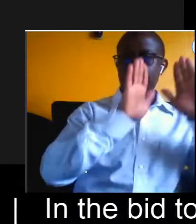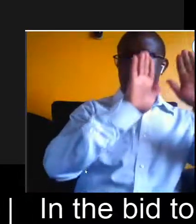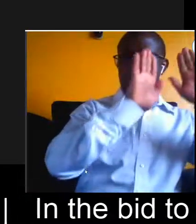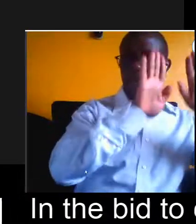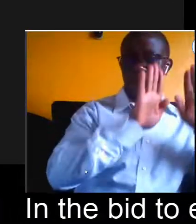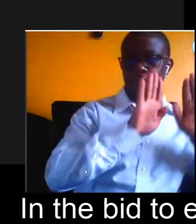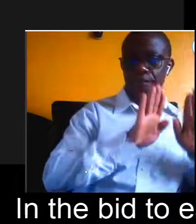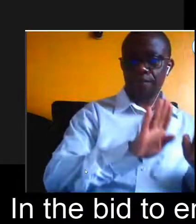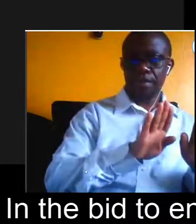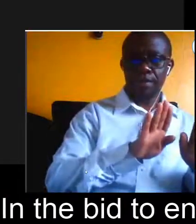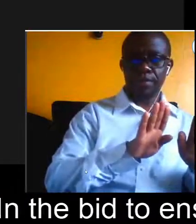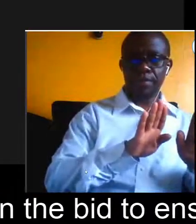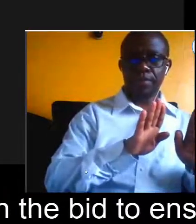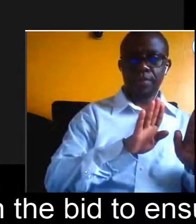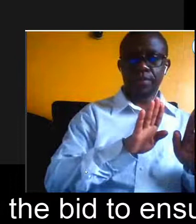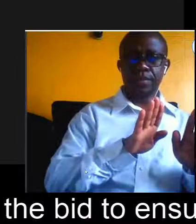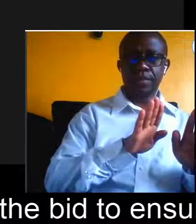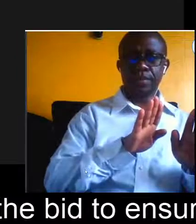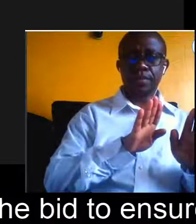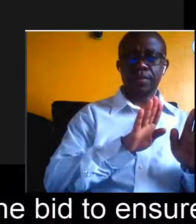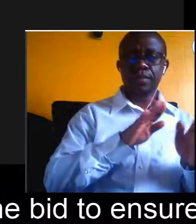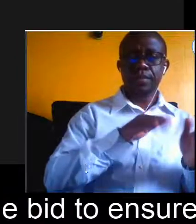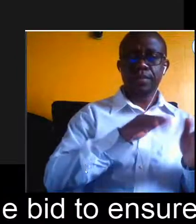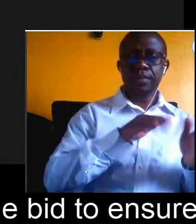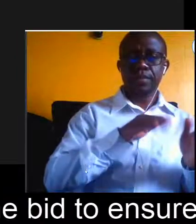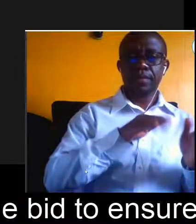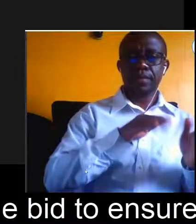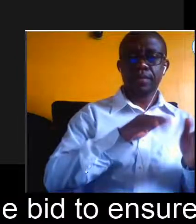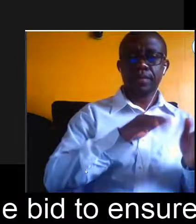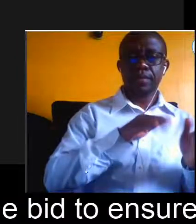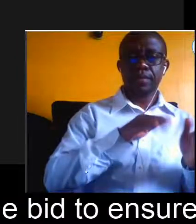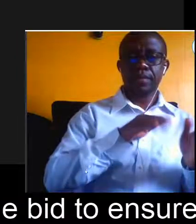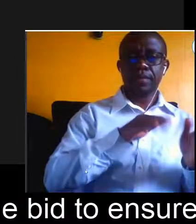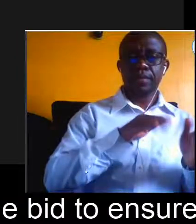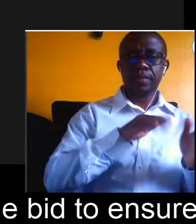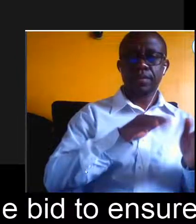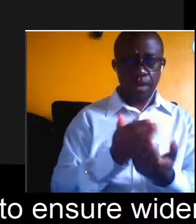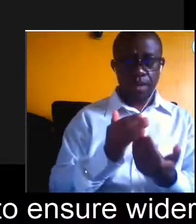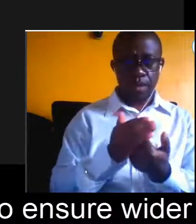order to be taken care of.